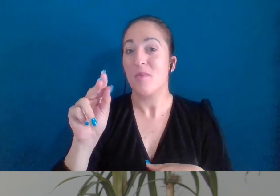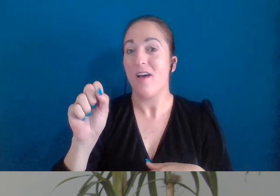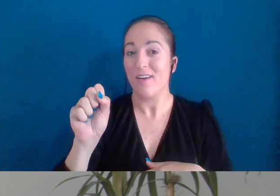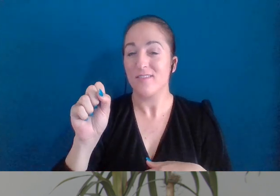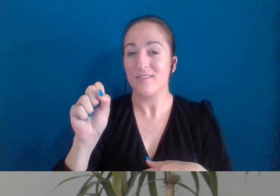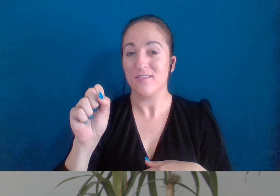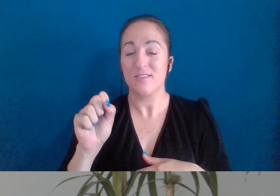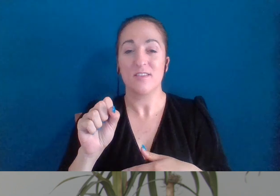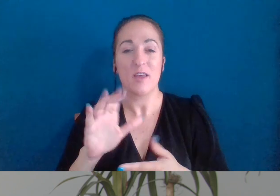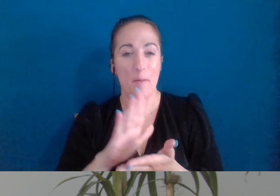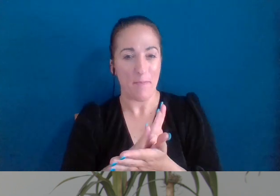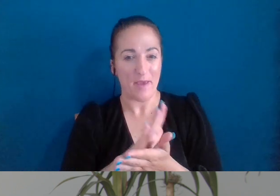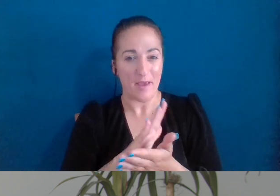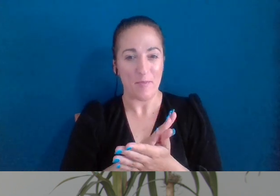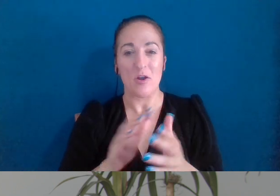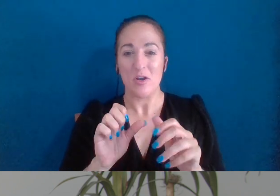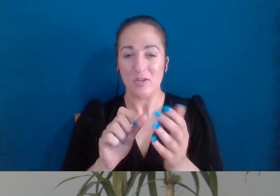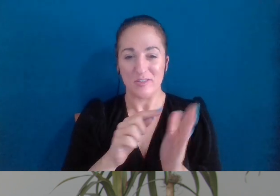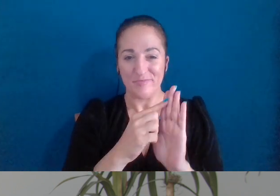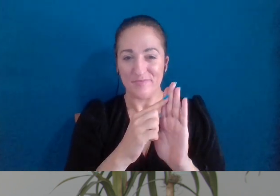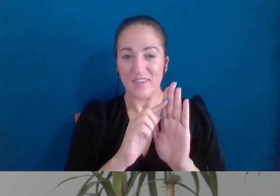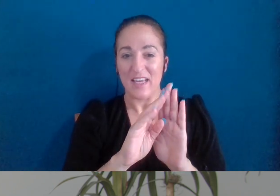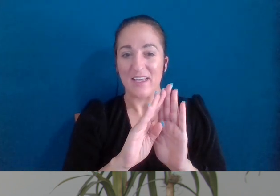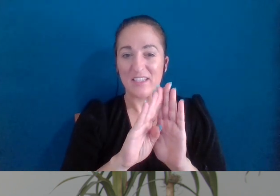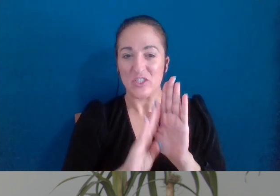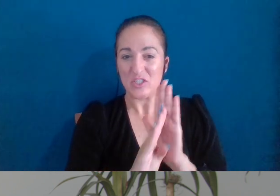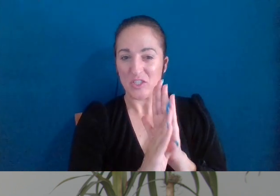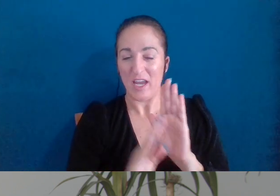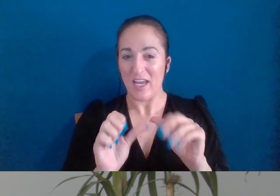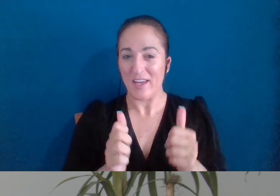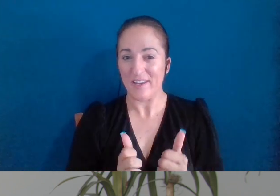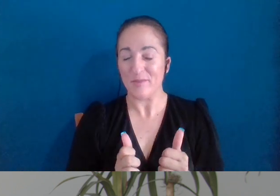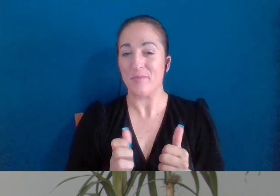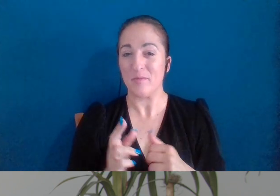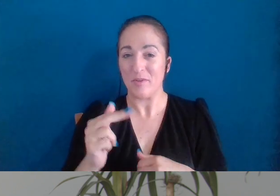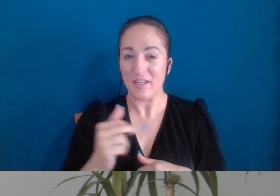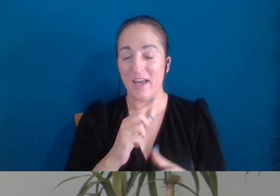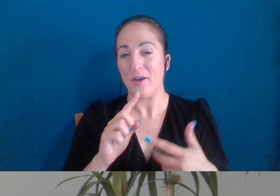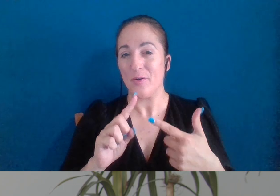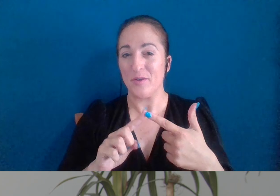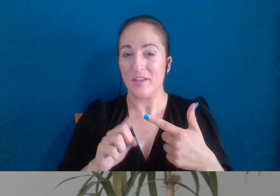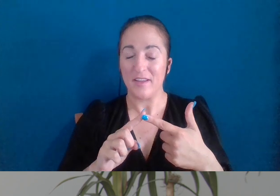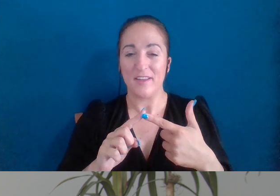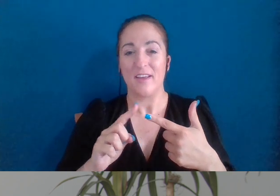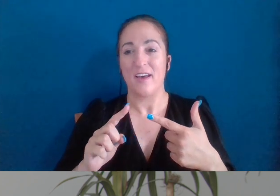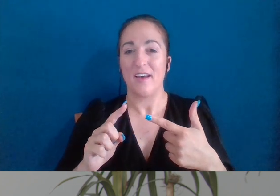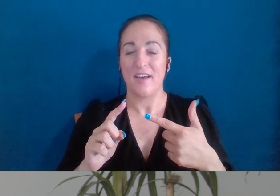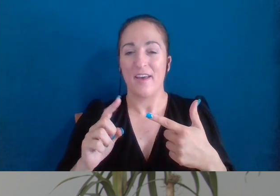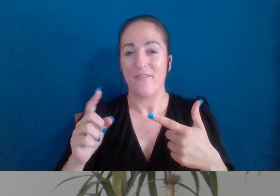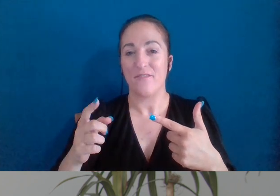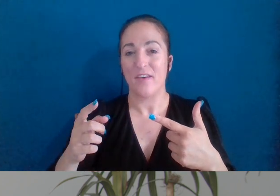later a cutout, and we have our loop scissors, we have a hole punch, we have these